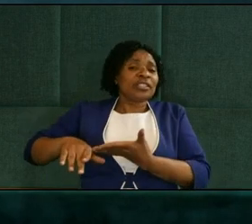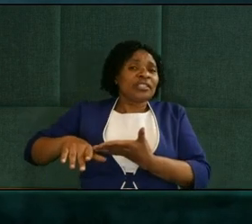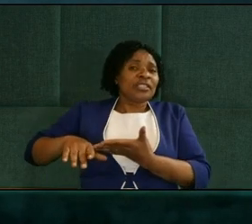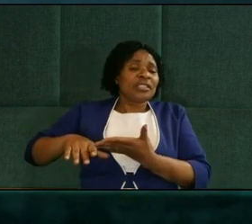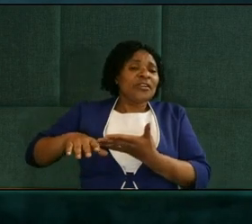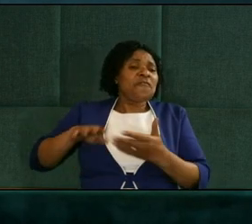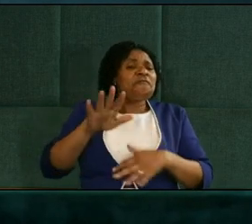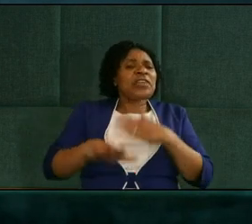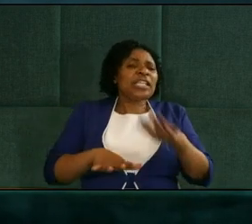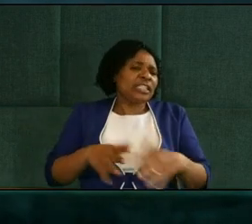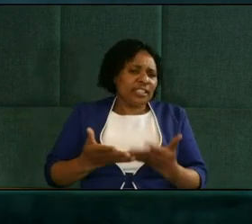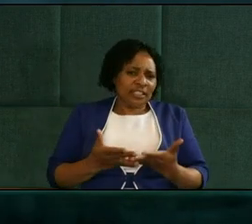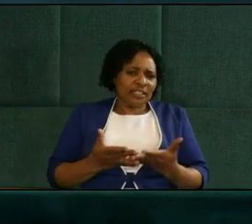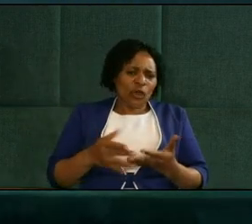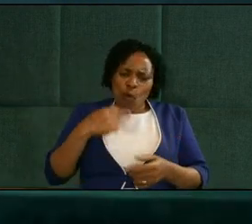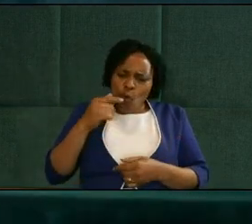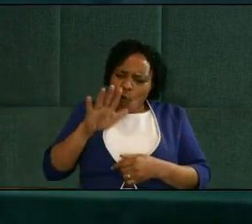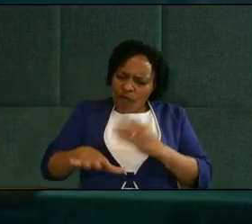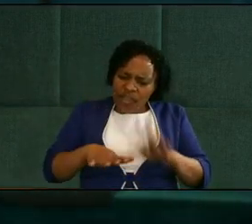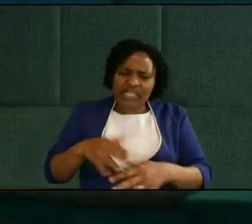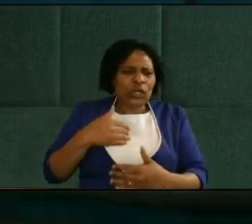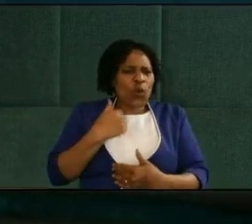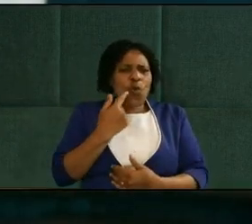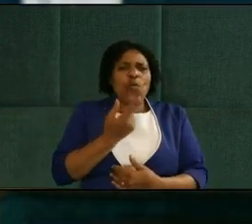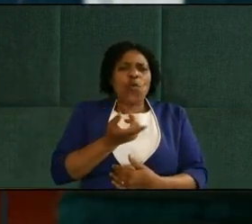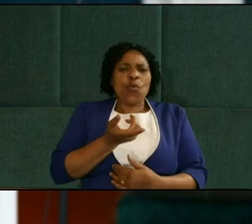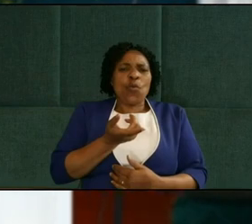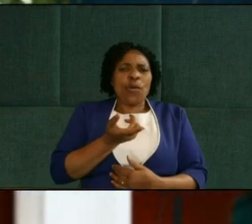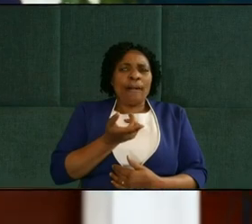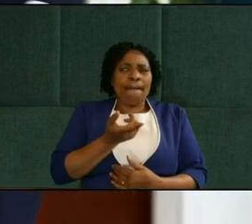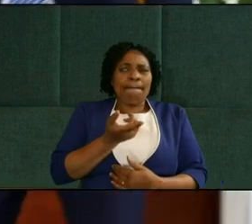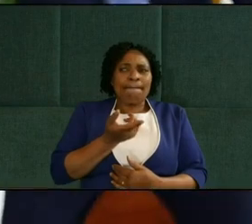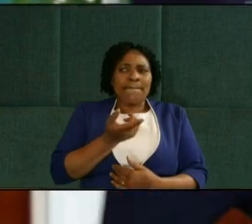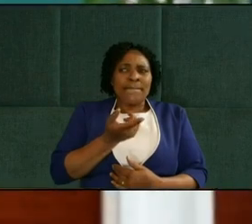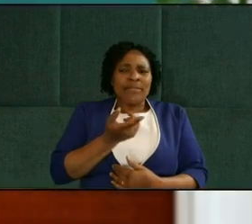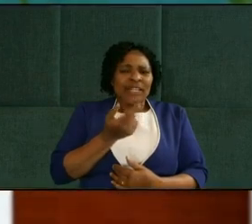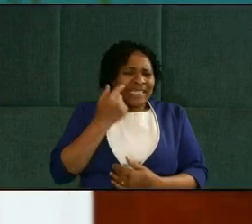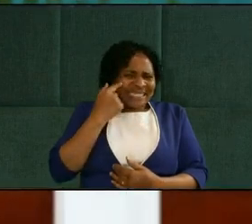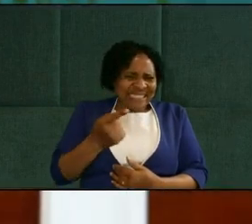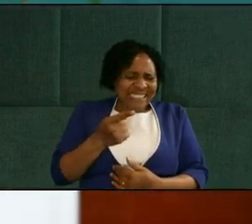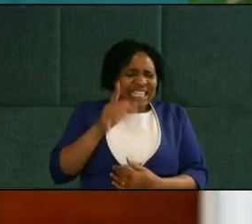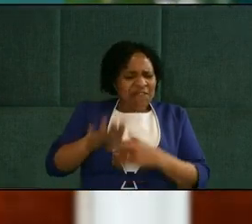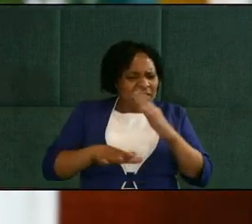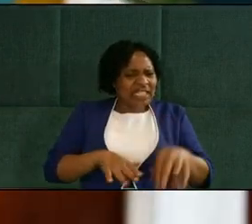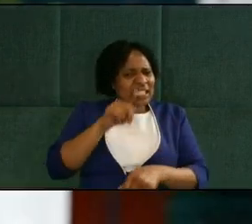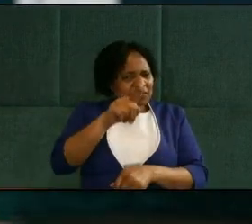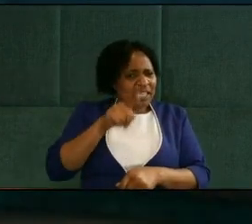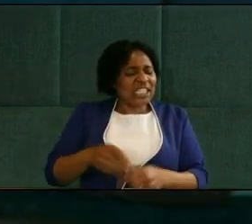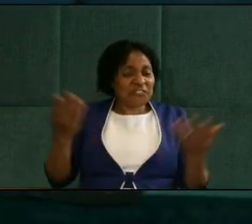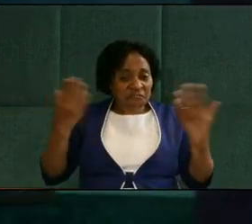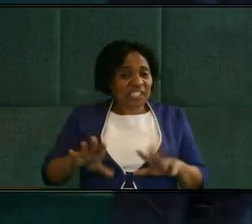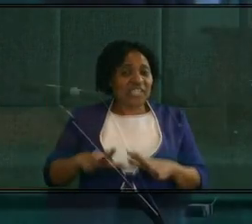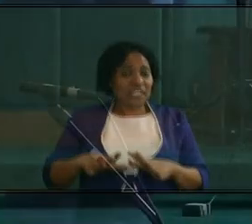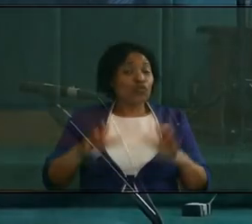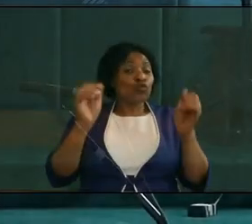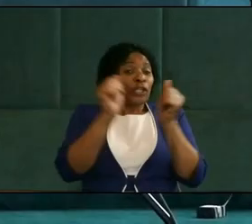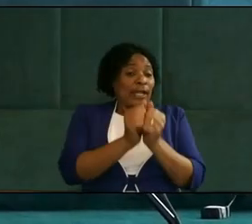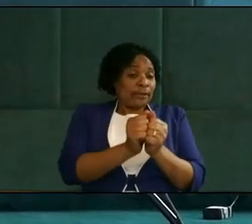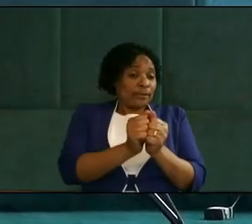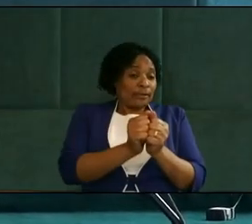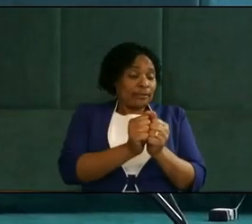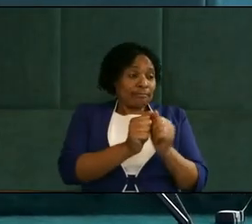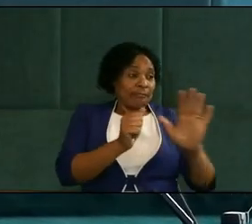The feet. So who are these feet? Well, notice the feet is divided into 10 toes. Am I